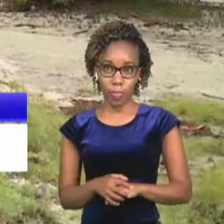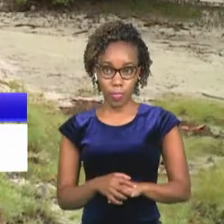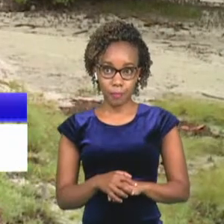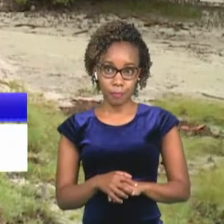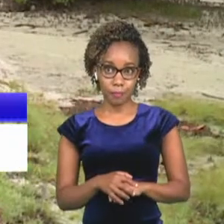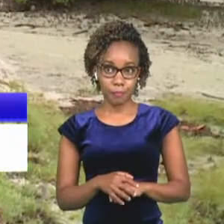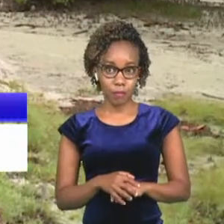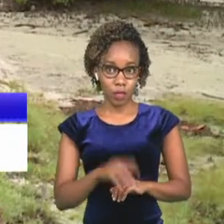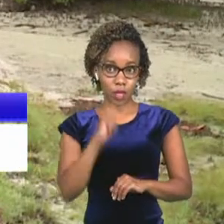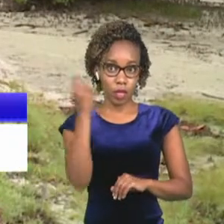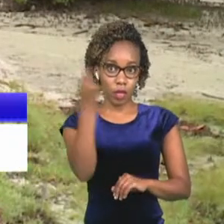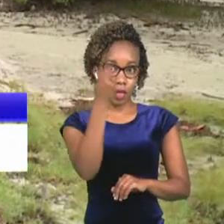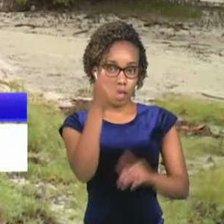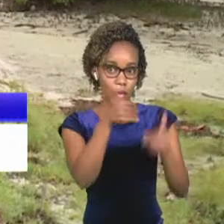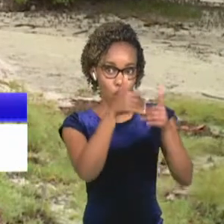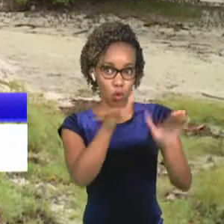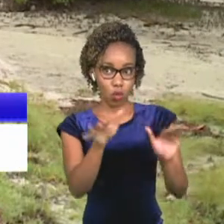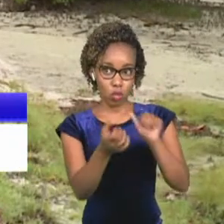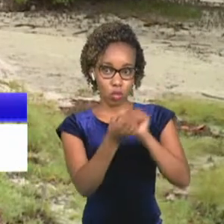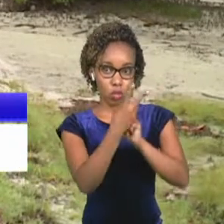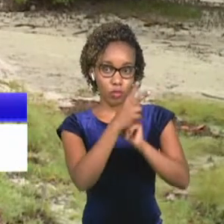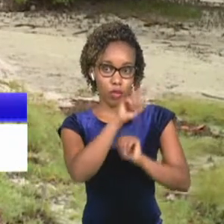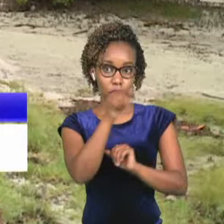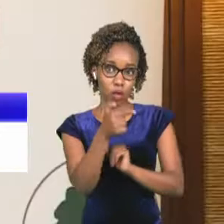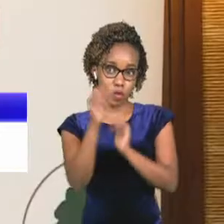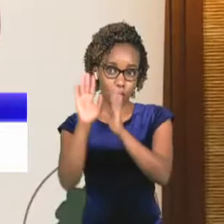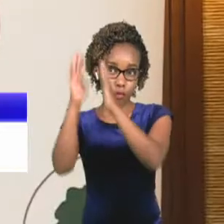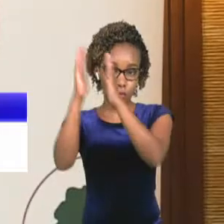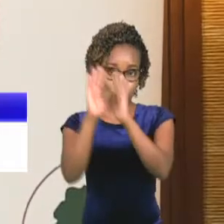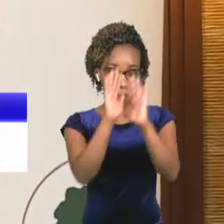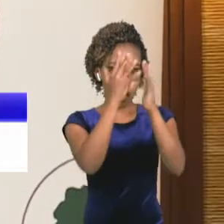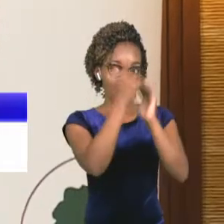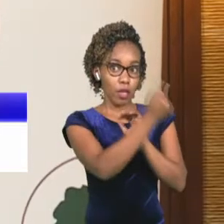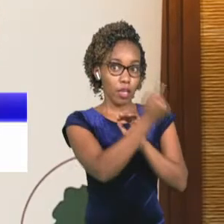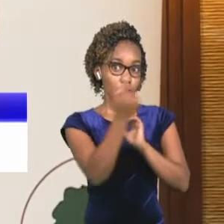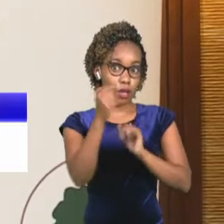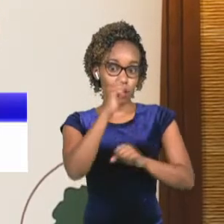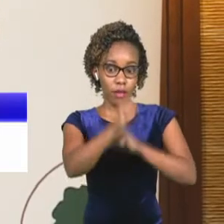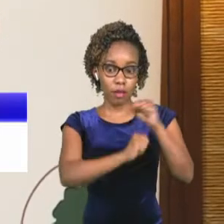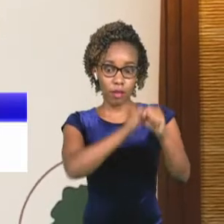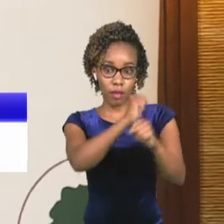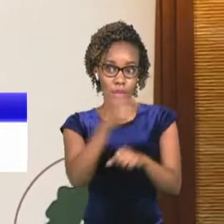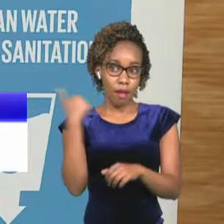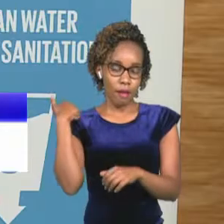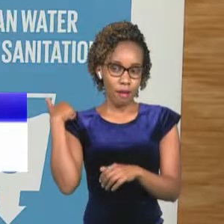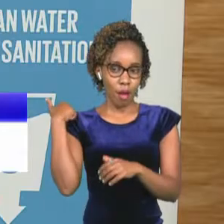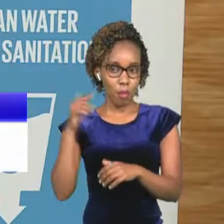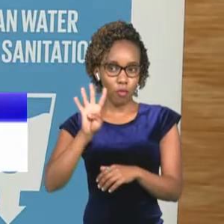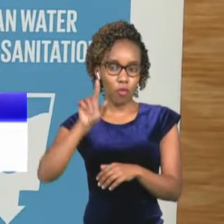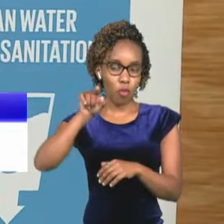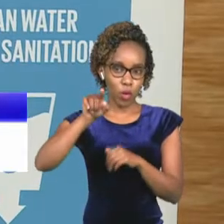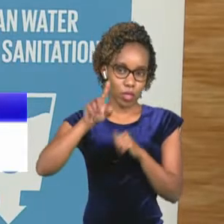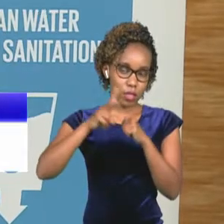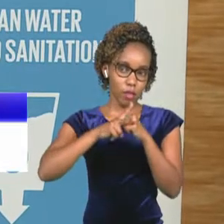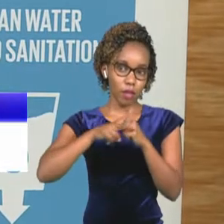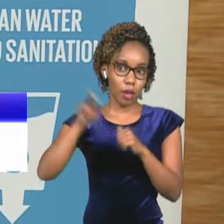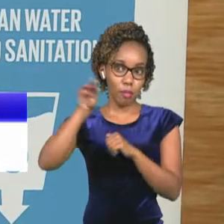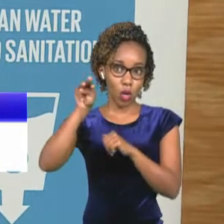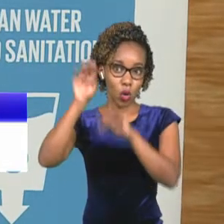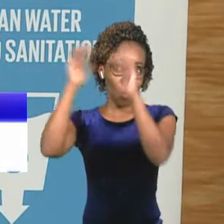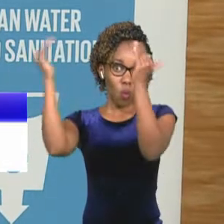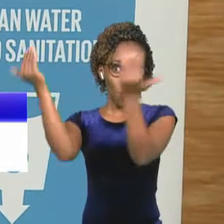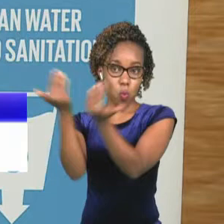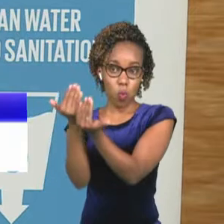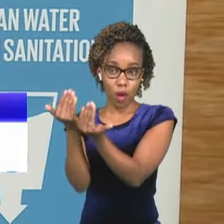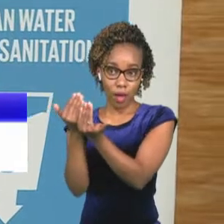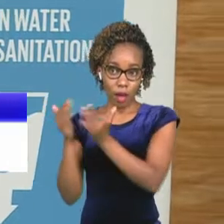Kenya loses around 12,000 hectares of forest every year. The number is about 4.7 million hectares globally.